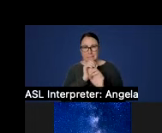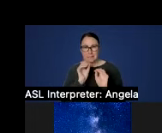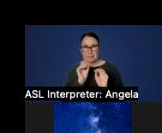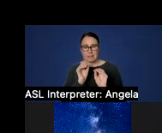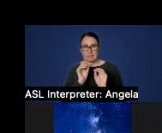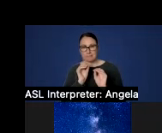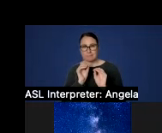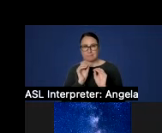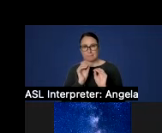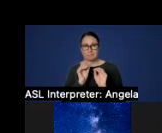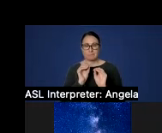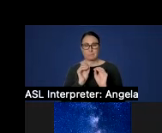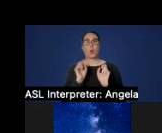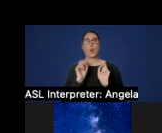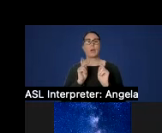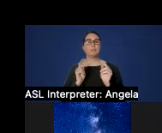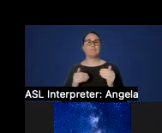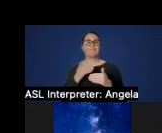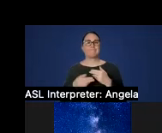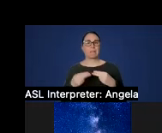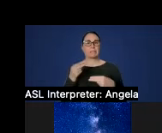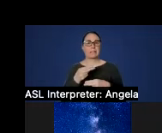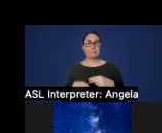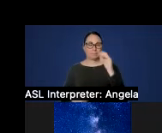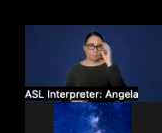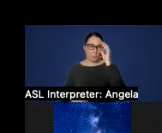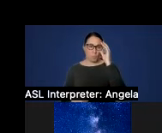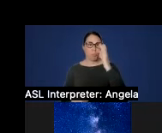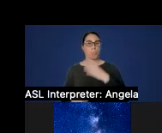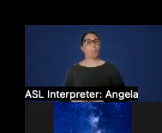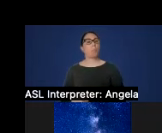Okay. You can move to the next slide, Deb.